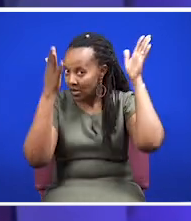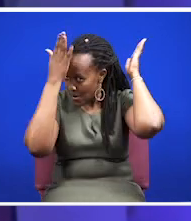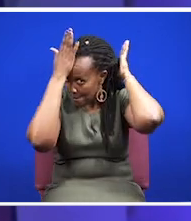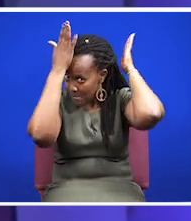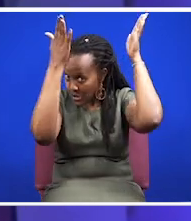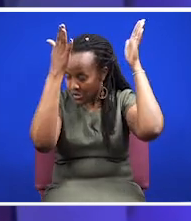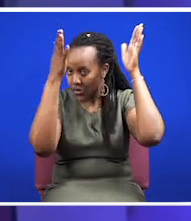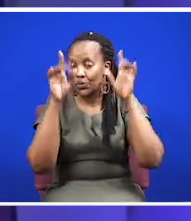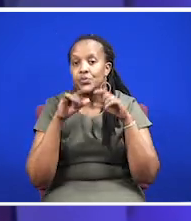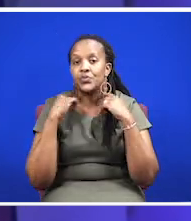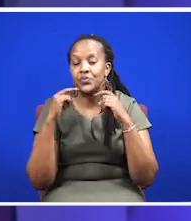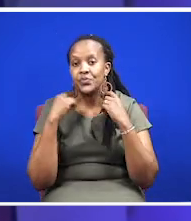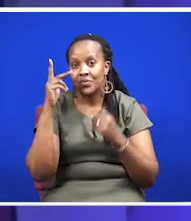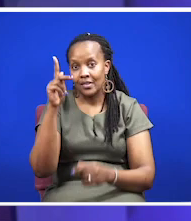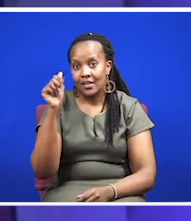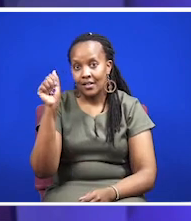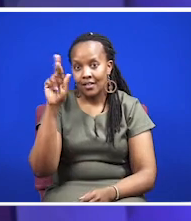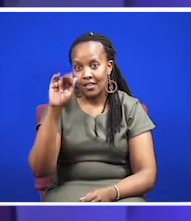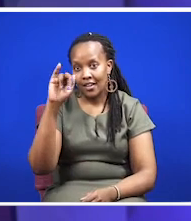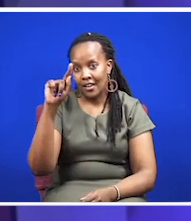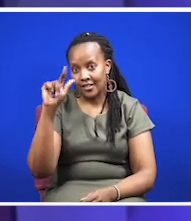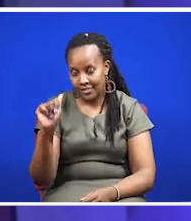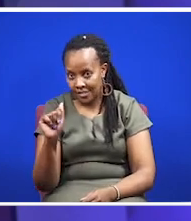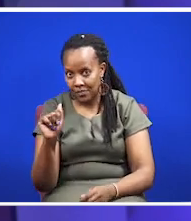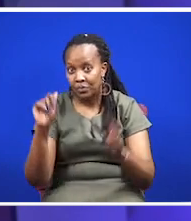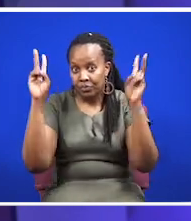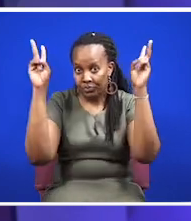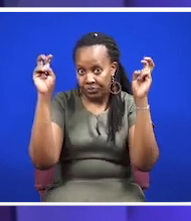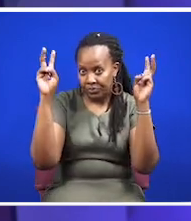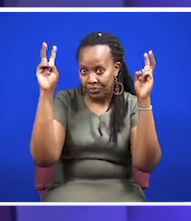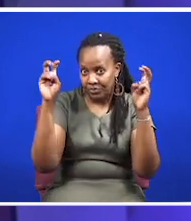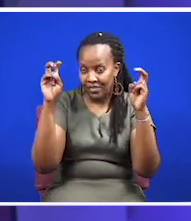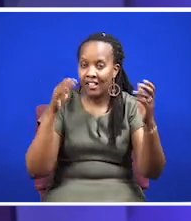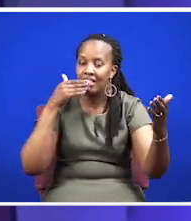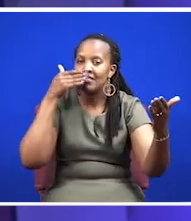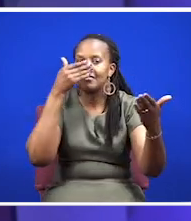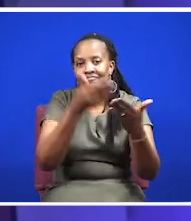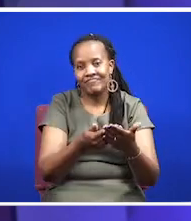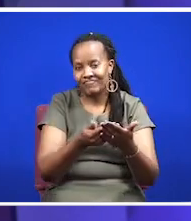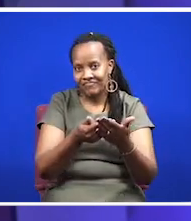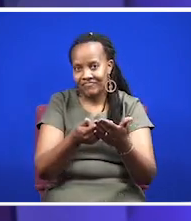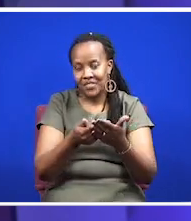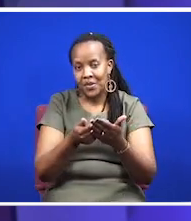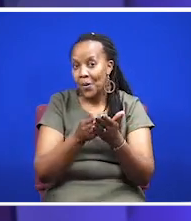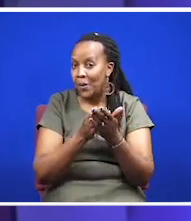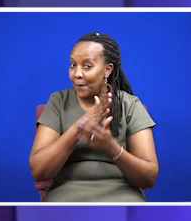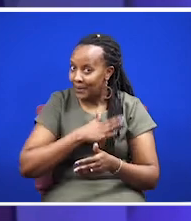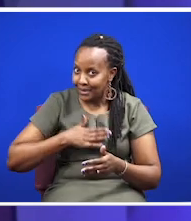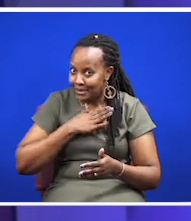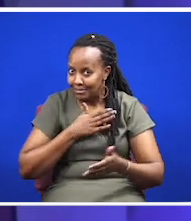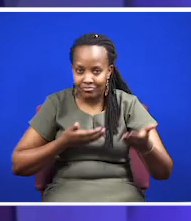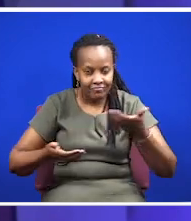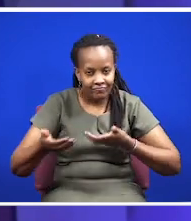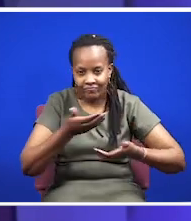Sitem, Reverend Dr. Karita Bagara. The topic for his sermon today is Thanksgiving. Please engage us on Twitter. Let